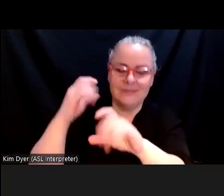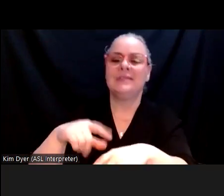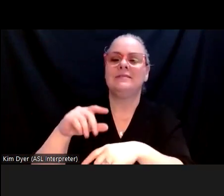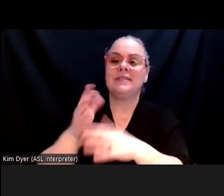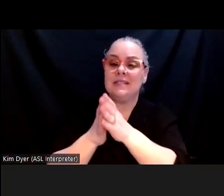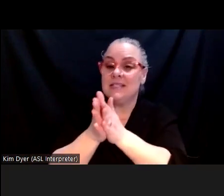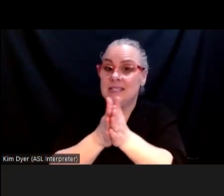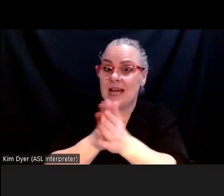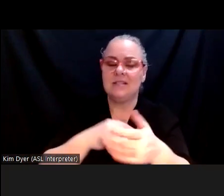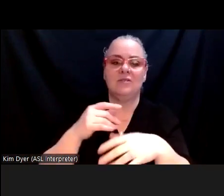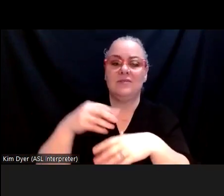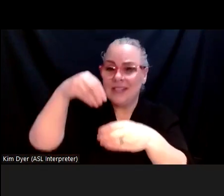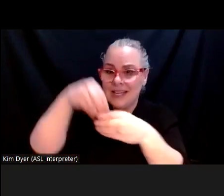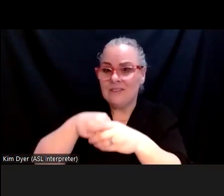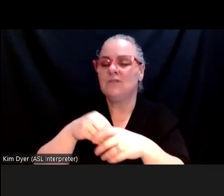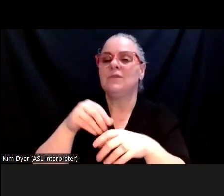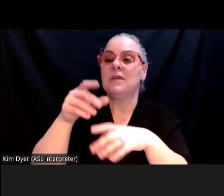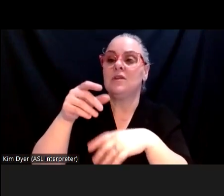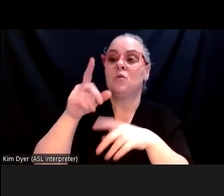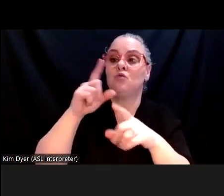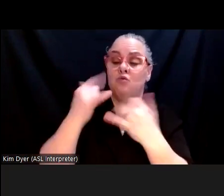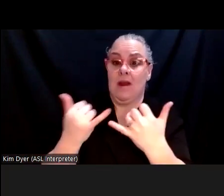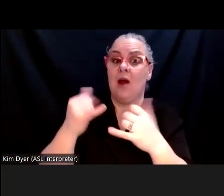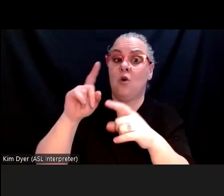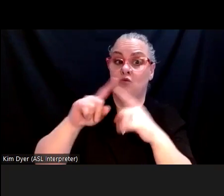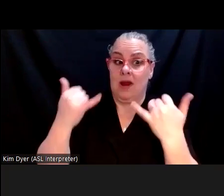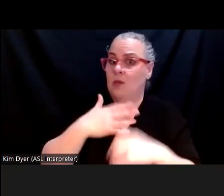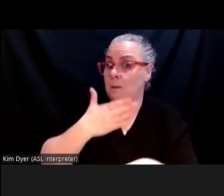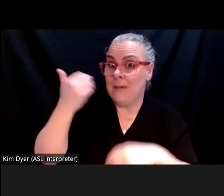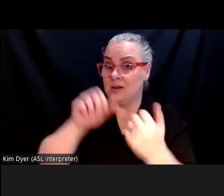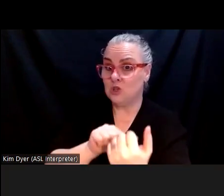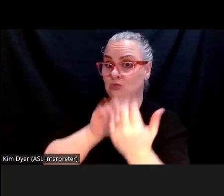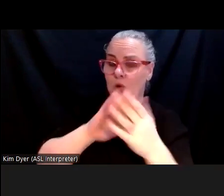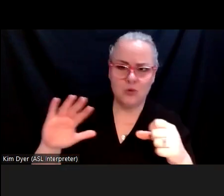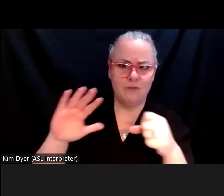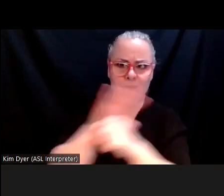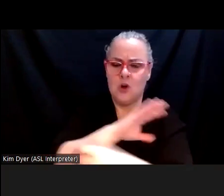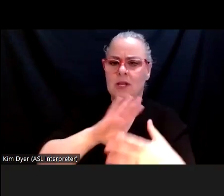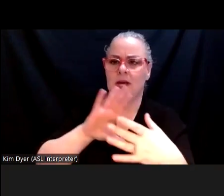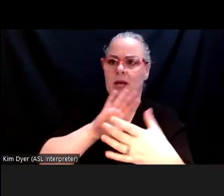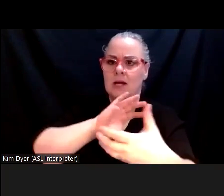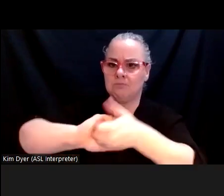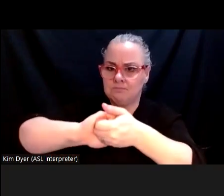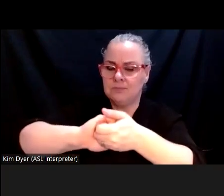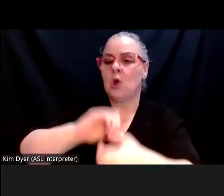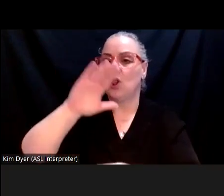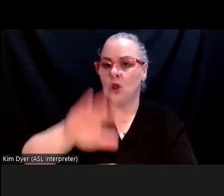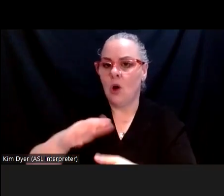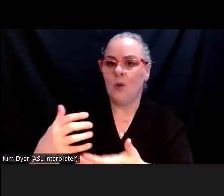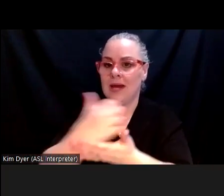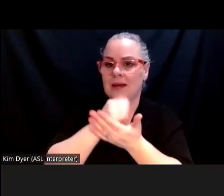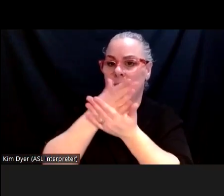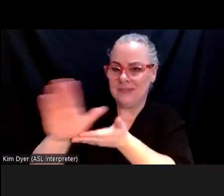support, and infrastructure. We're currently considering the best approach to fully engage low-income and